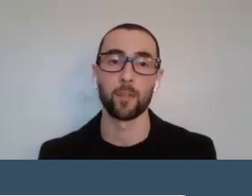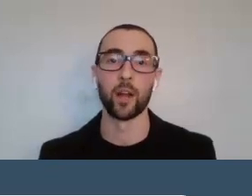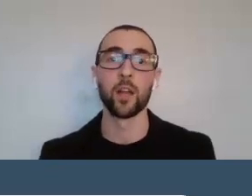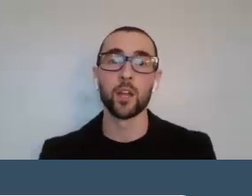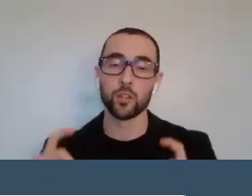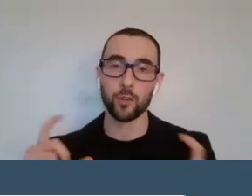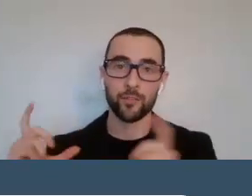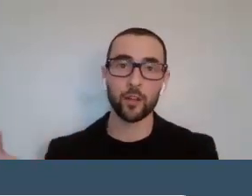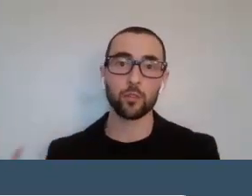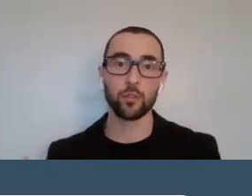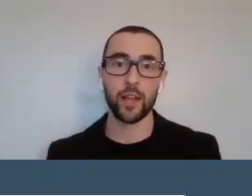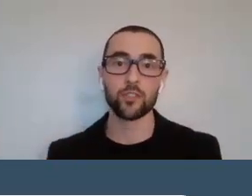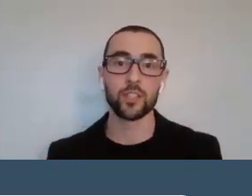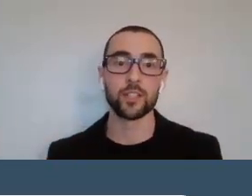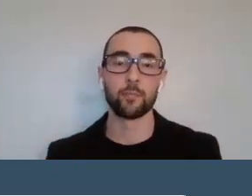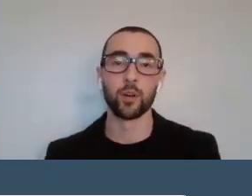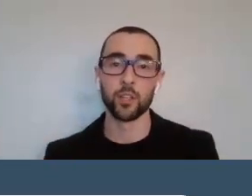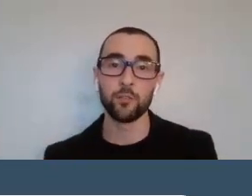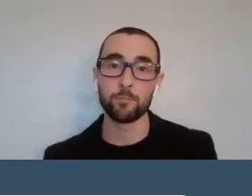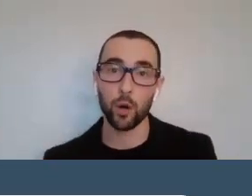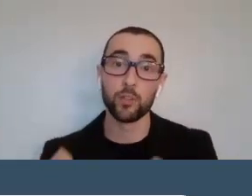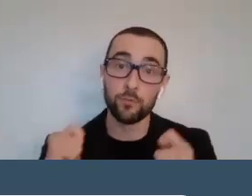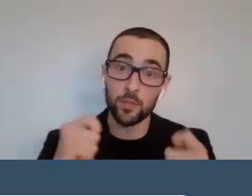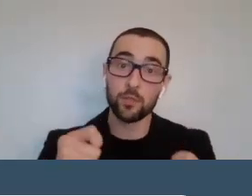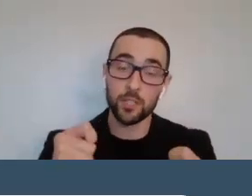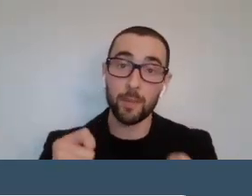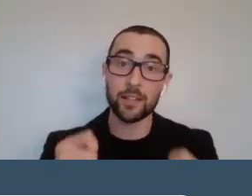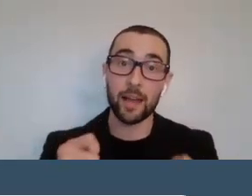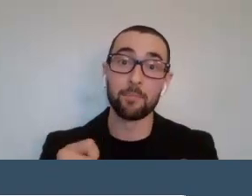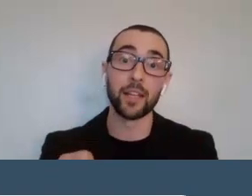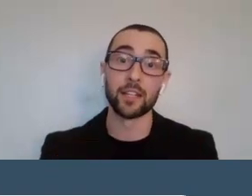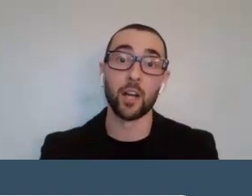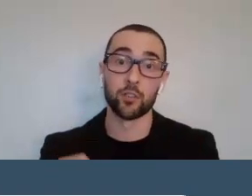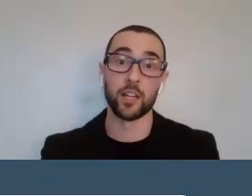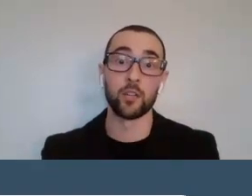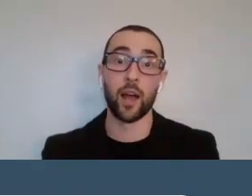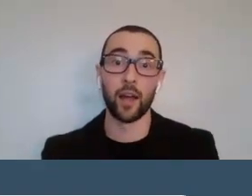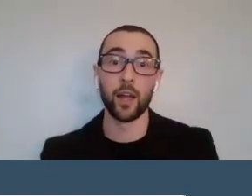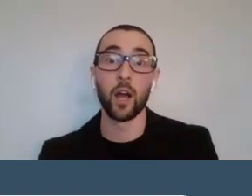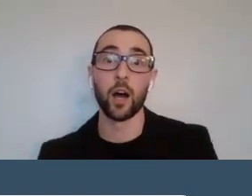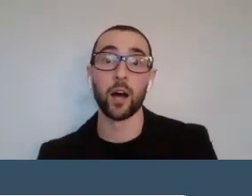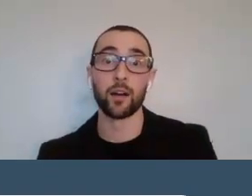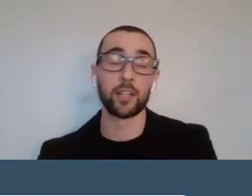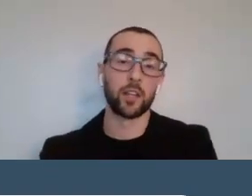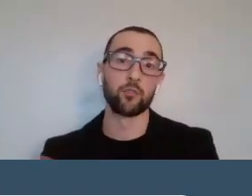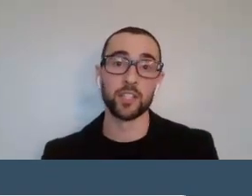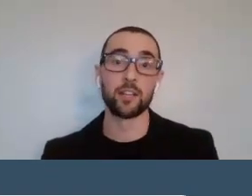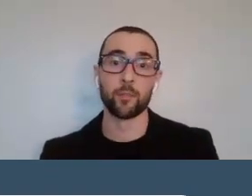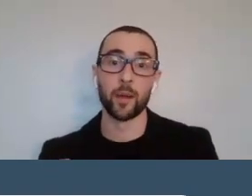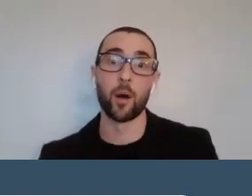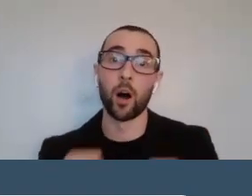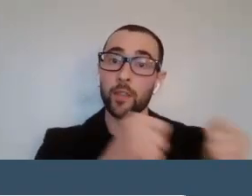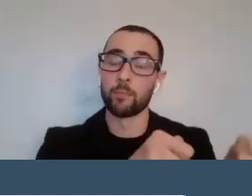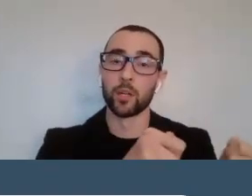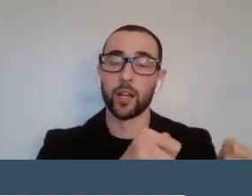January, right? So from the federal agency standpoint, you've spent that $1 million that you had that you received